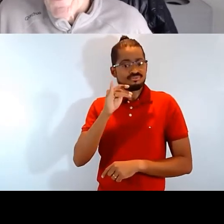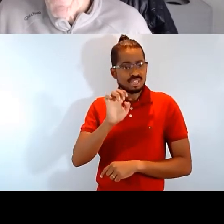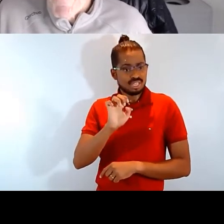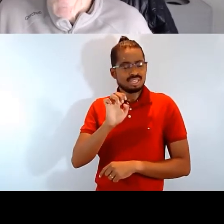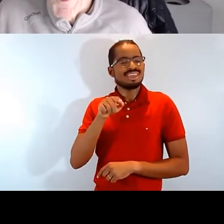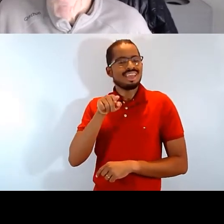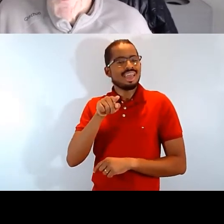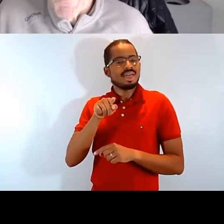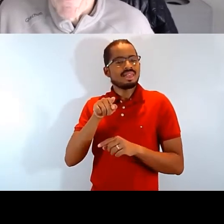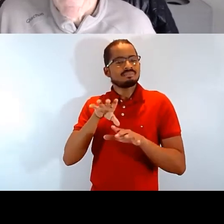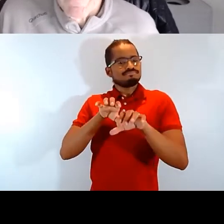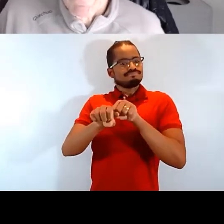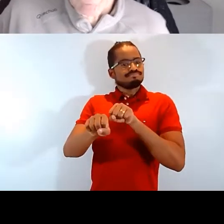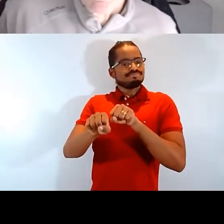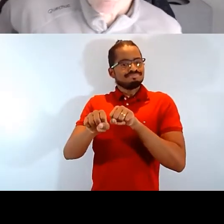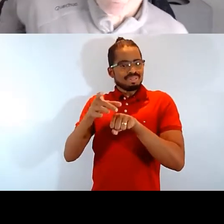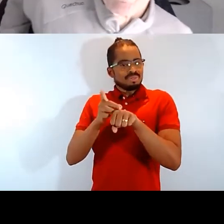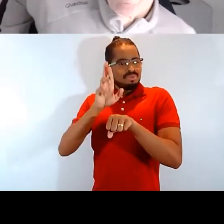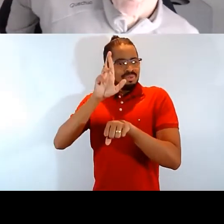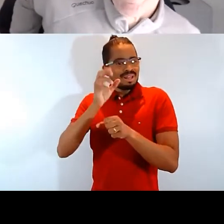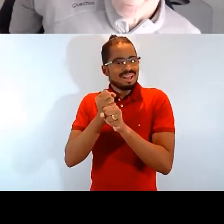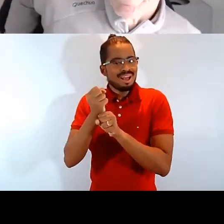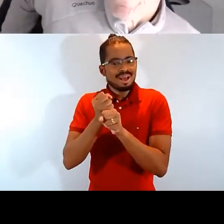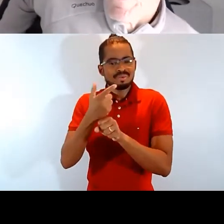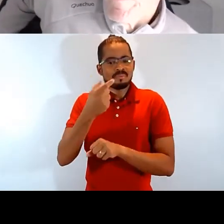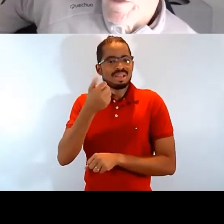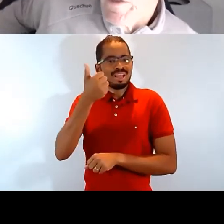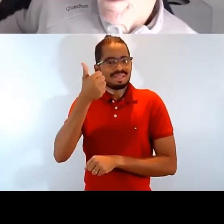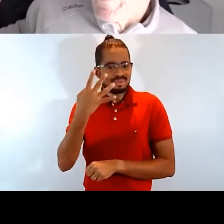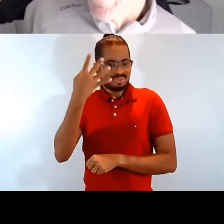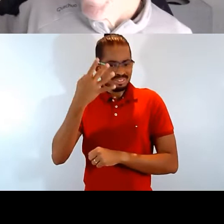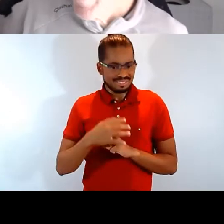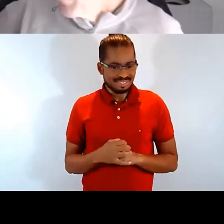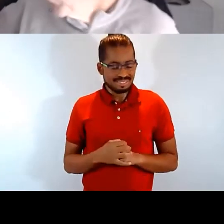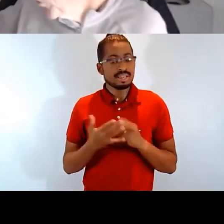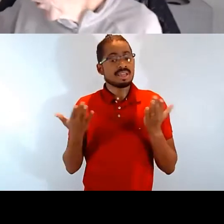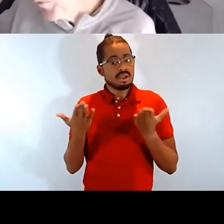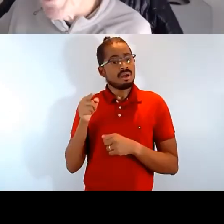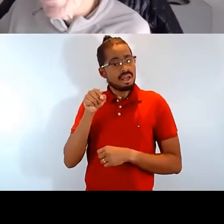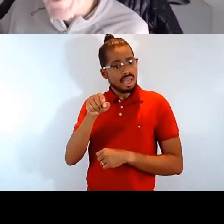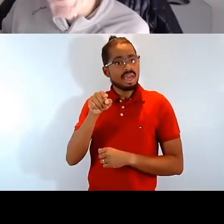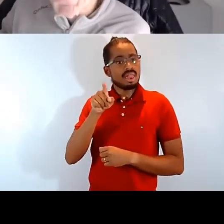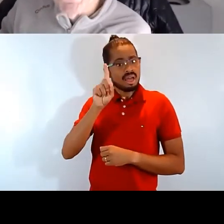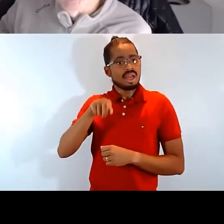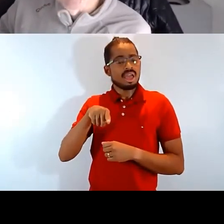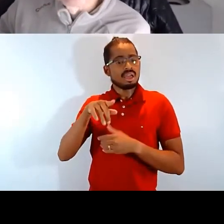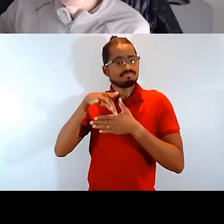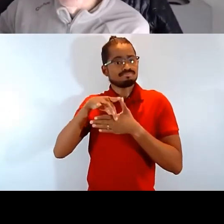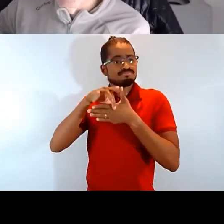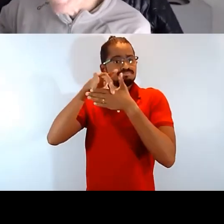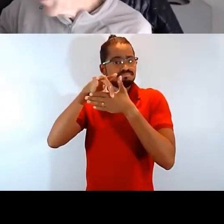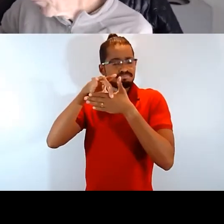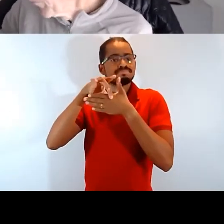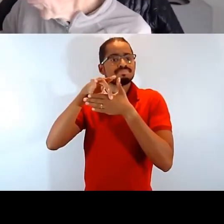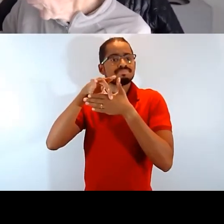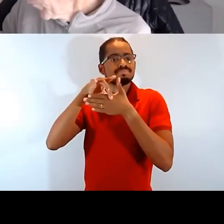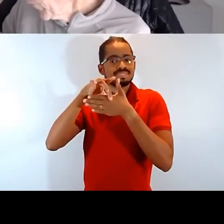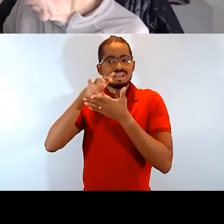PhD in 2014 and now heads the sign language interpreting section at